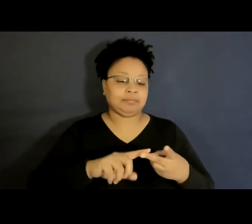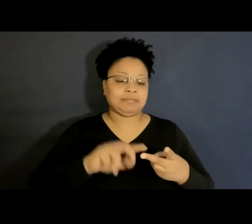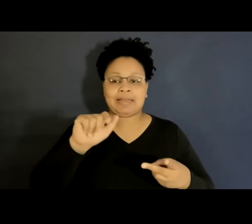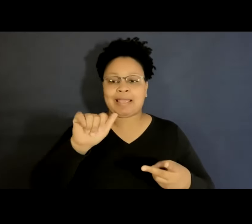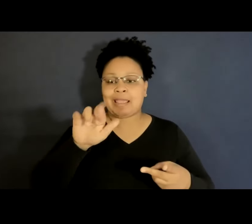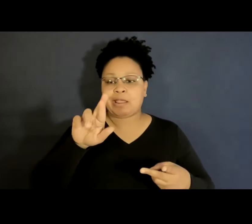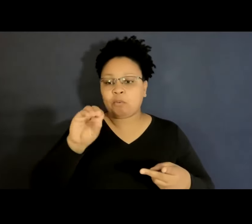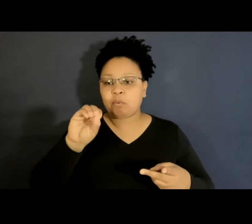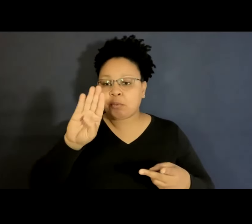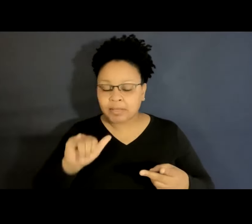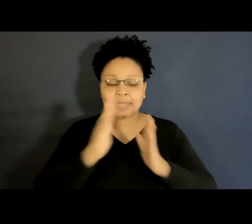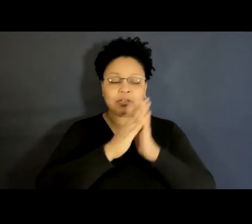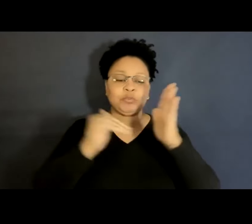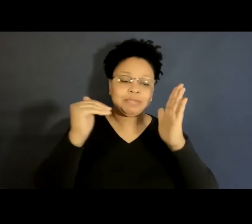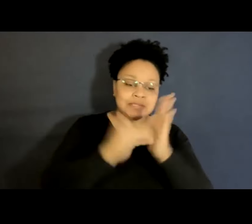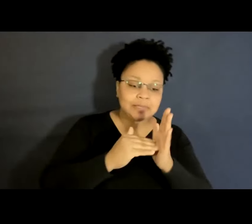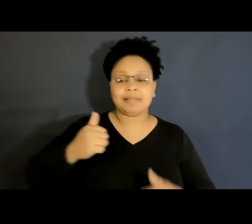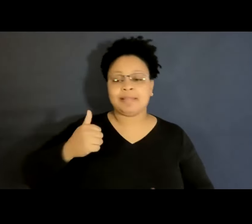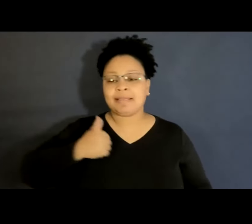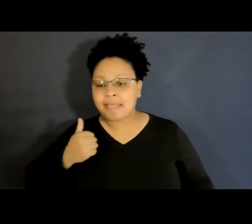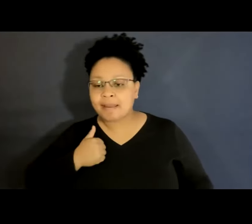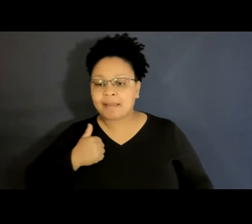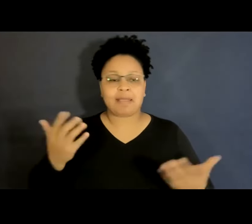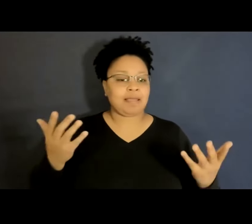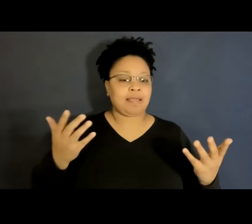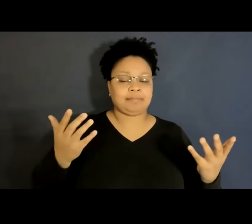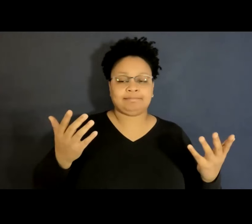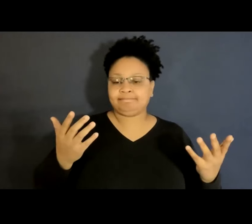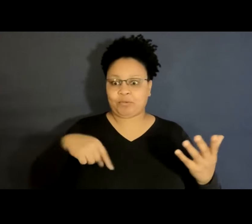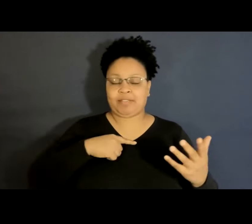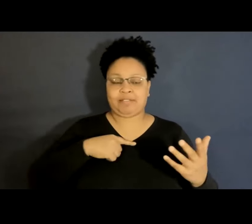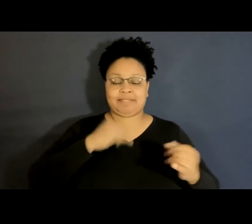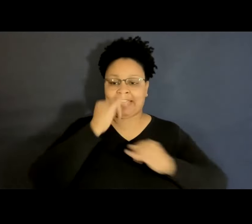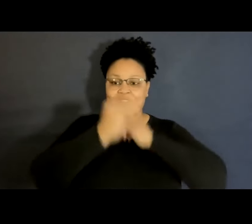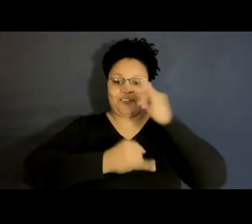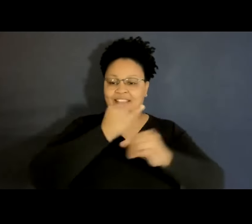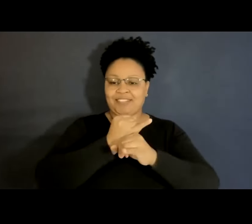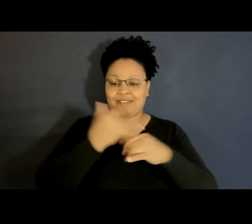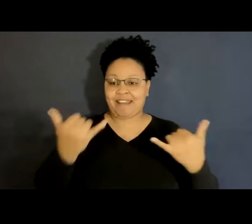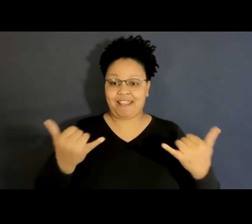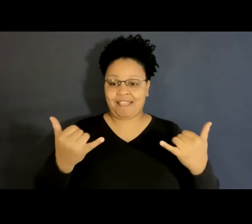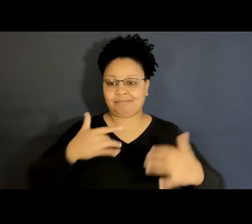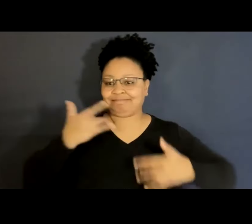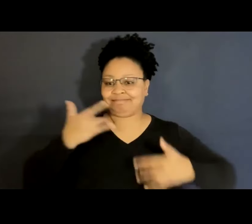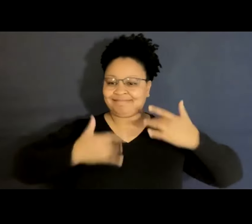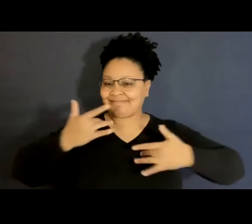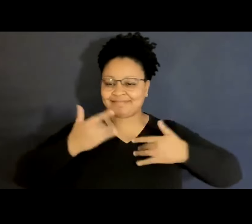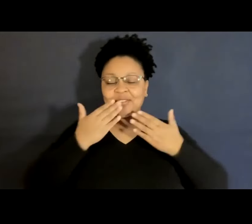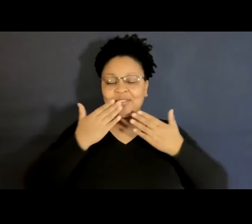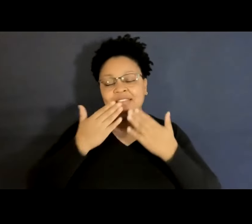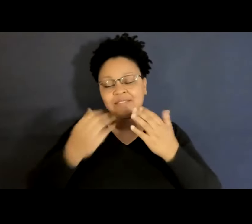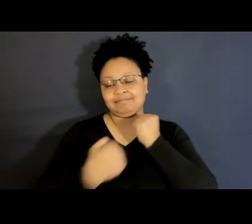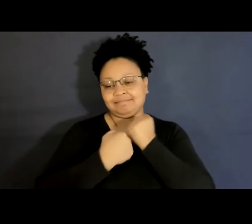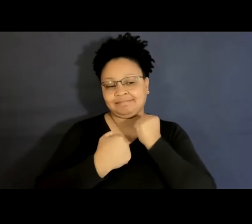Nairobi, New Zealand, Canada. So we've become international, which is very exciting. So thank you so much for your